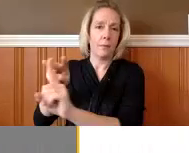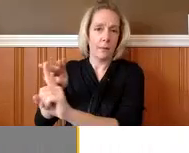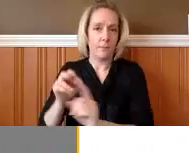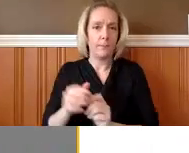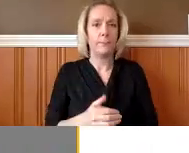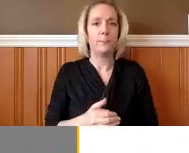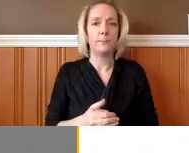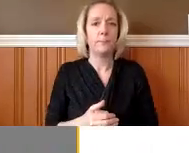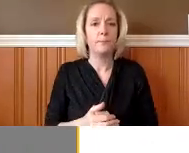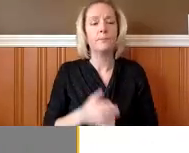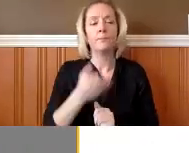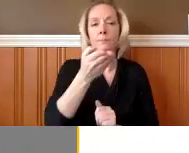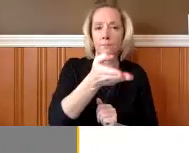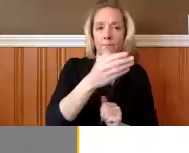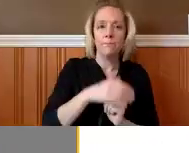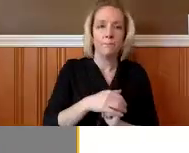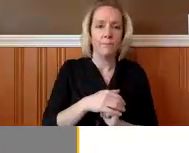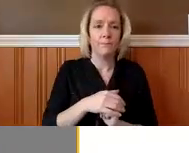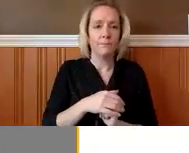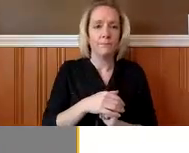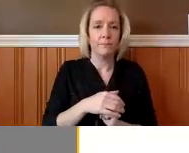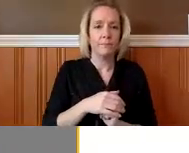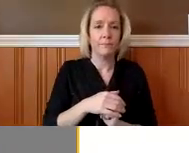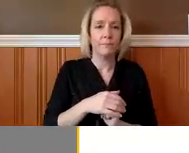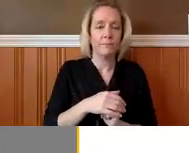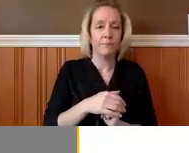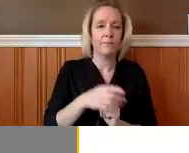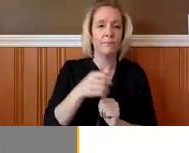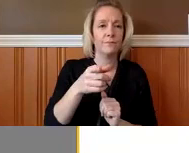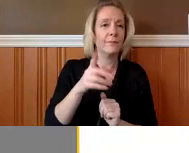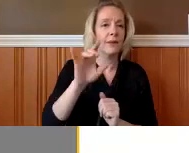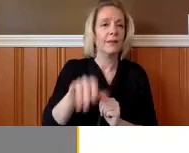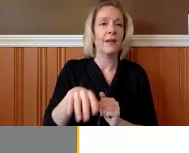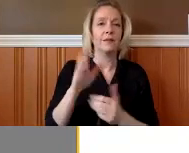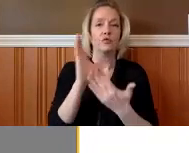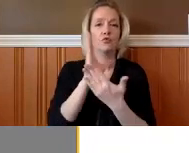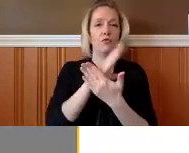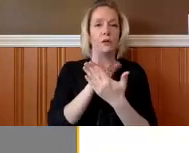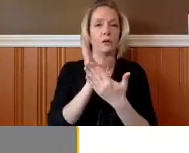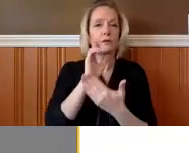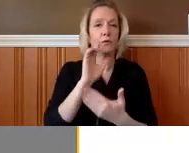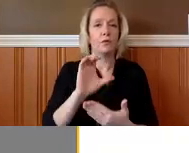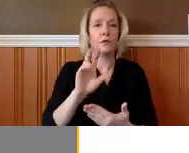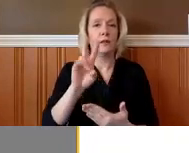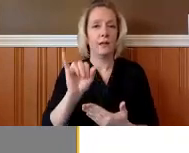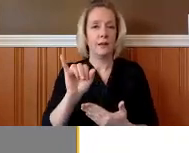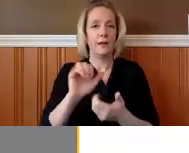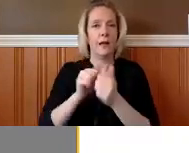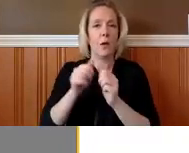And there, of course, is the top of the CVI range, Dr. Roman's CVI range, what we use to score the students.